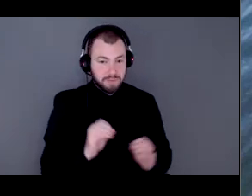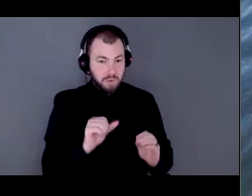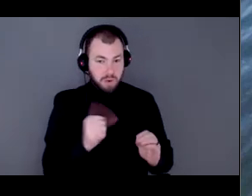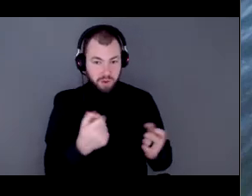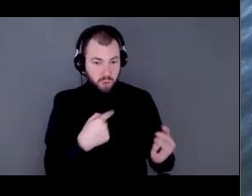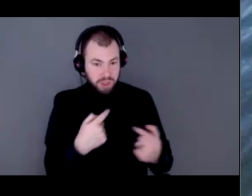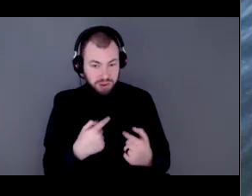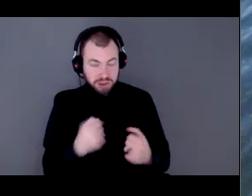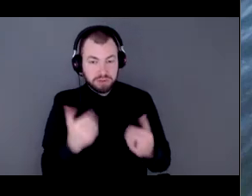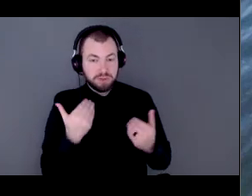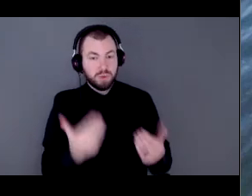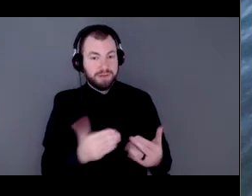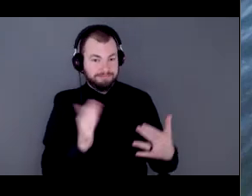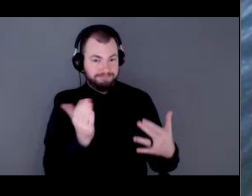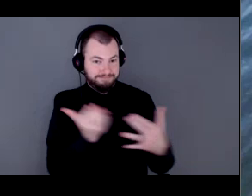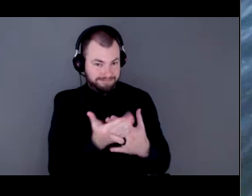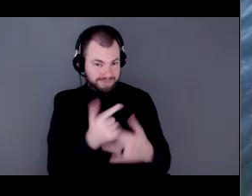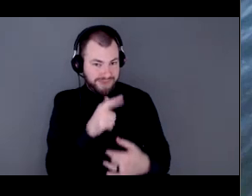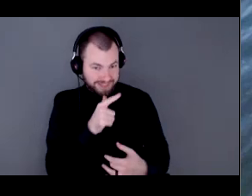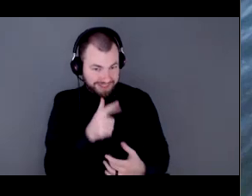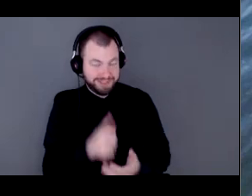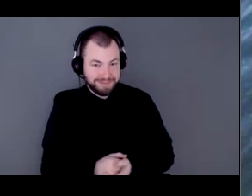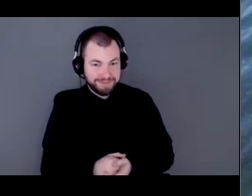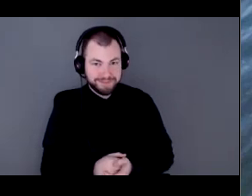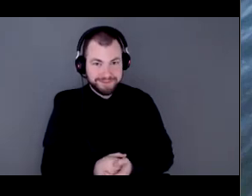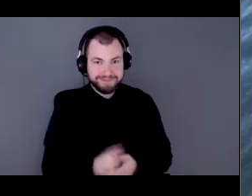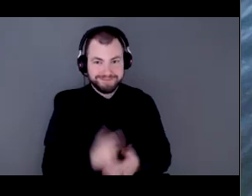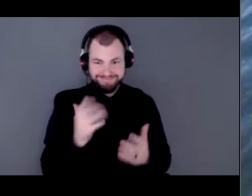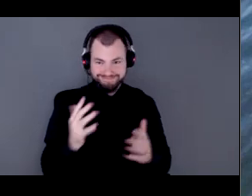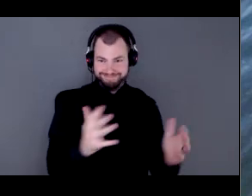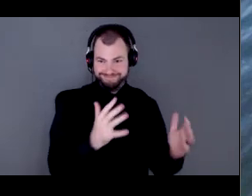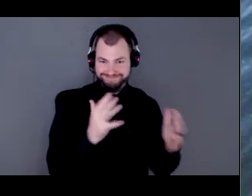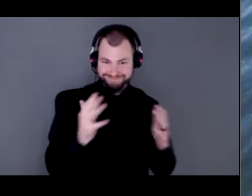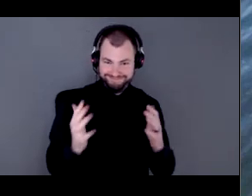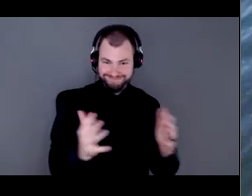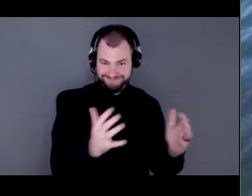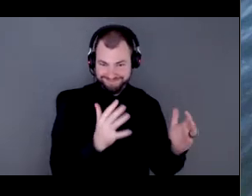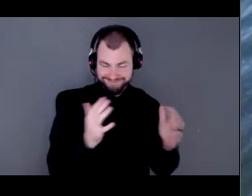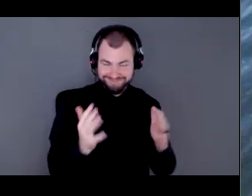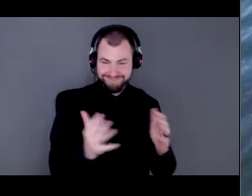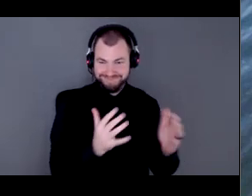move on to lunch. Thank you. Because we want to go ahead and give Brooke some applause.